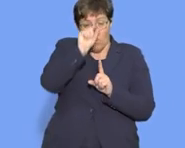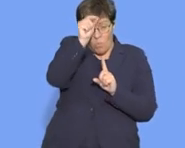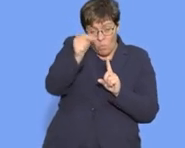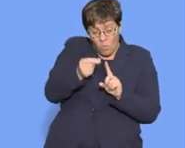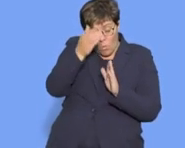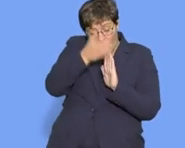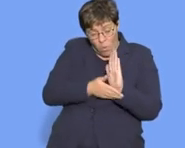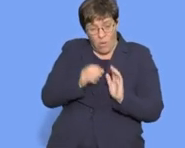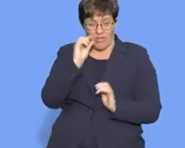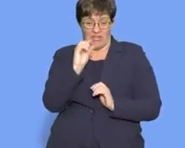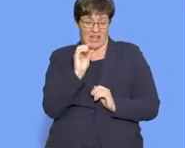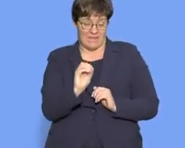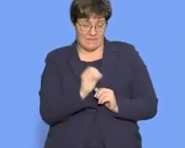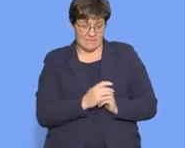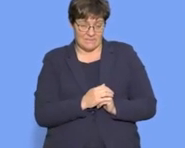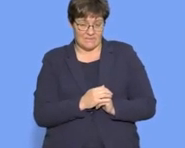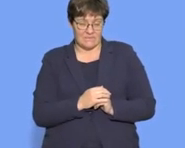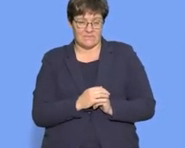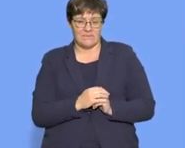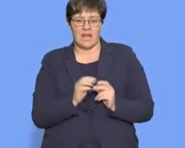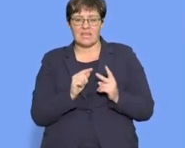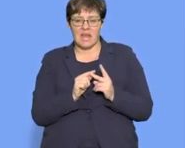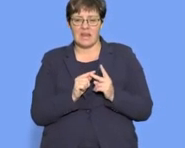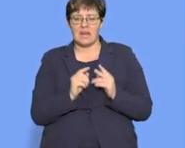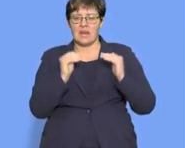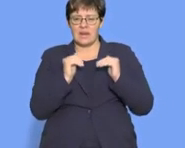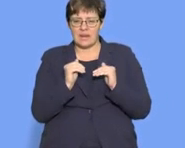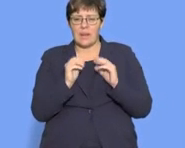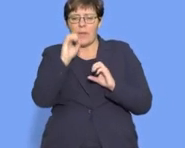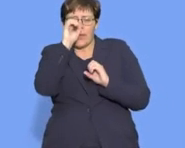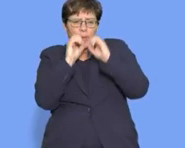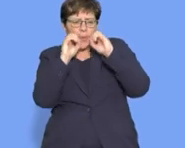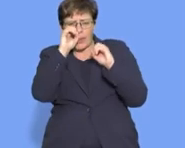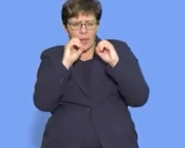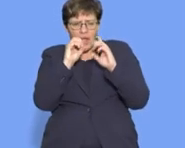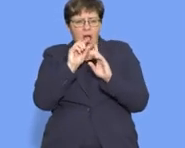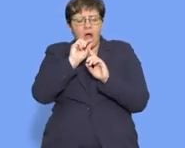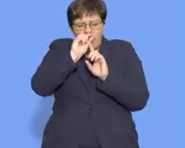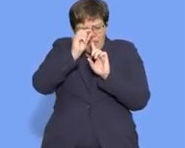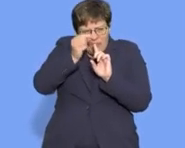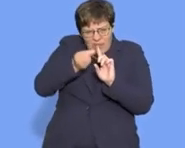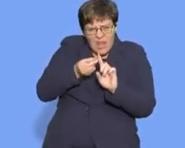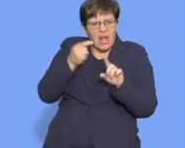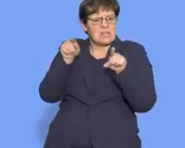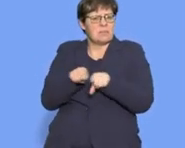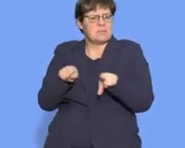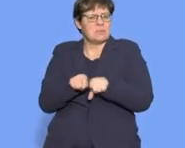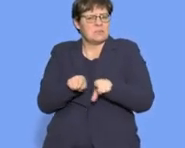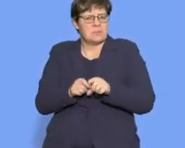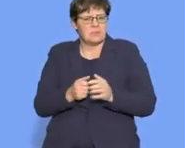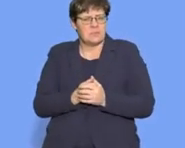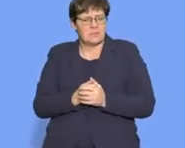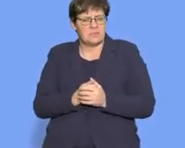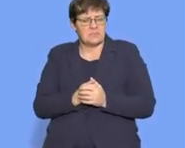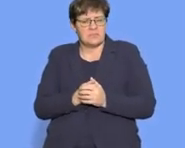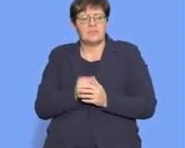see here are smaller cells which also have thick walls. And their